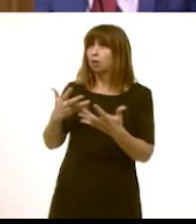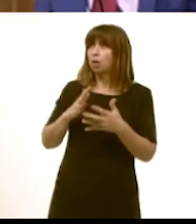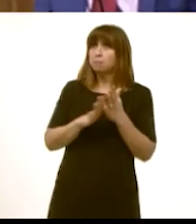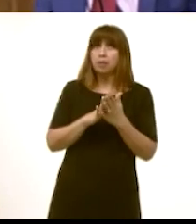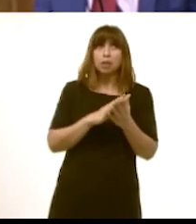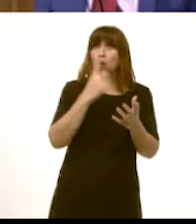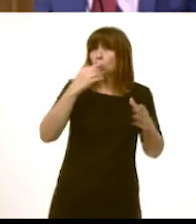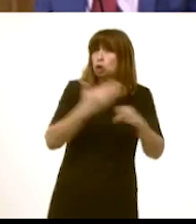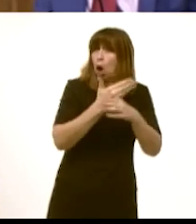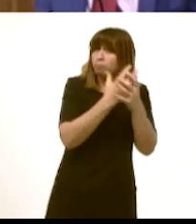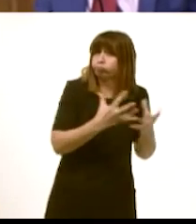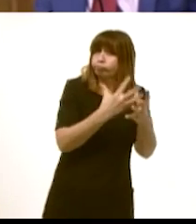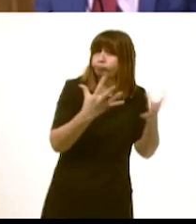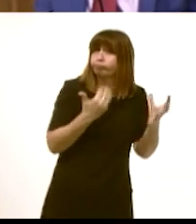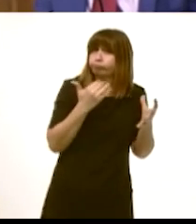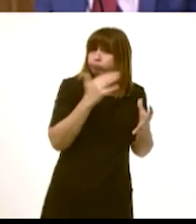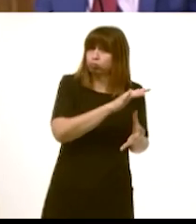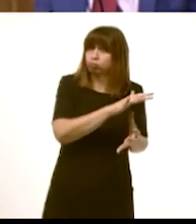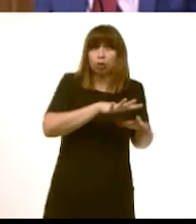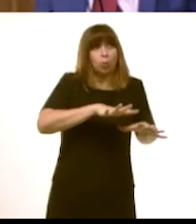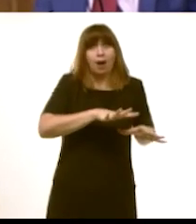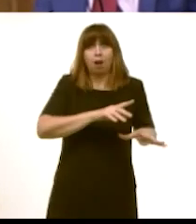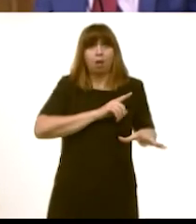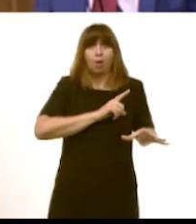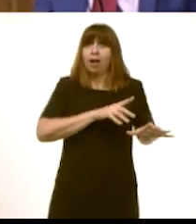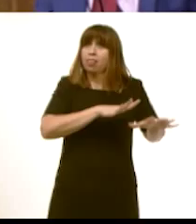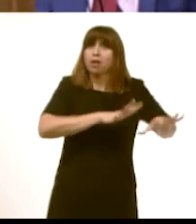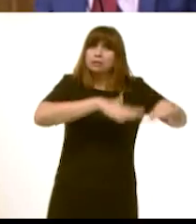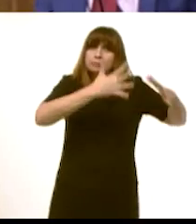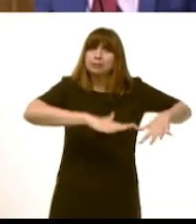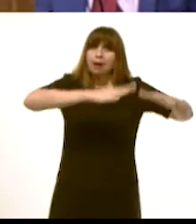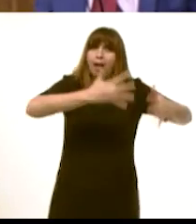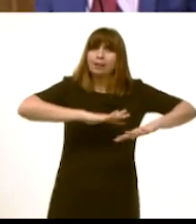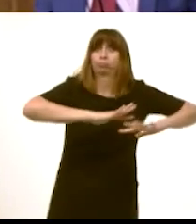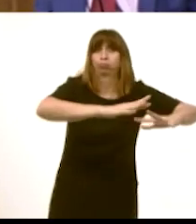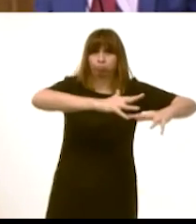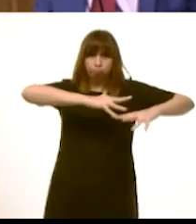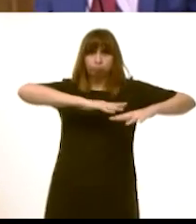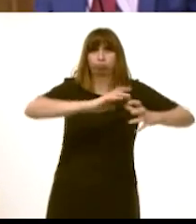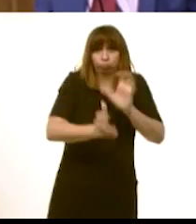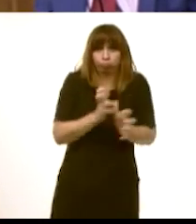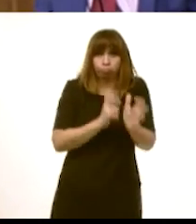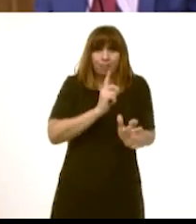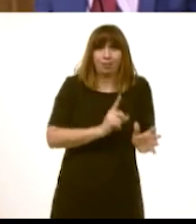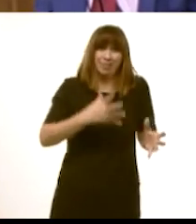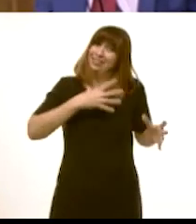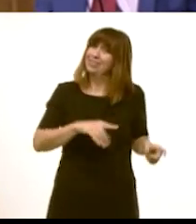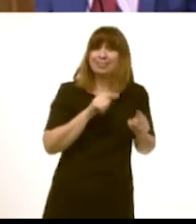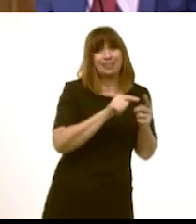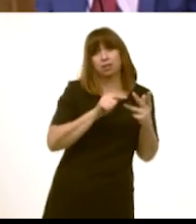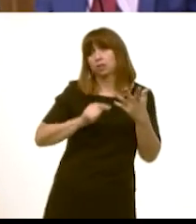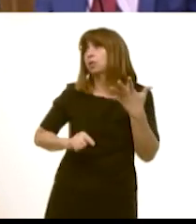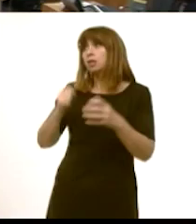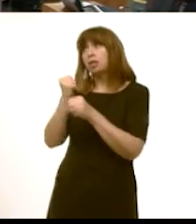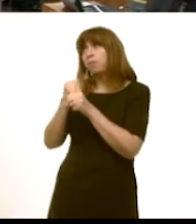down the pan in Wales because of the tidal lagoon not getting that support. We need those things for the people of Wales, and it's time for the UK government to